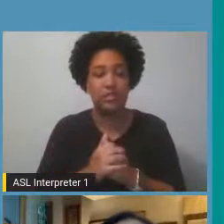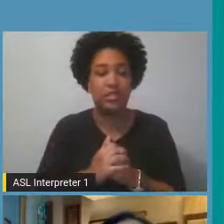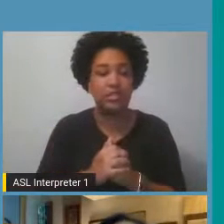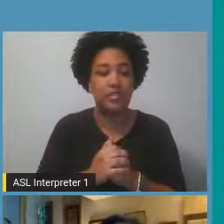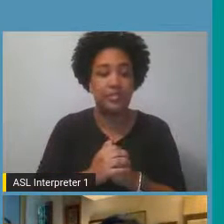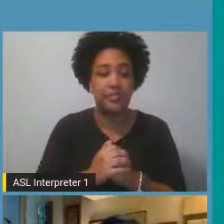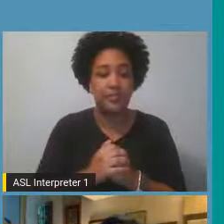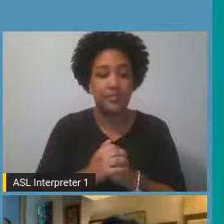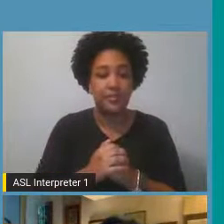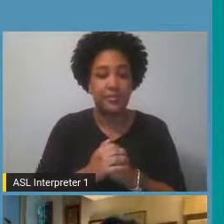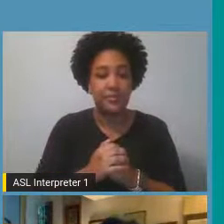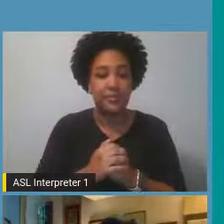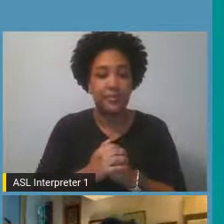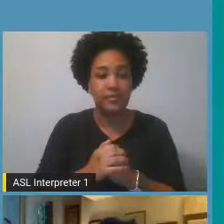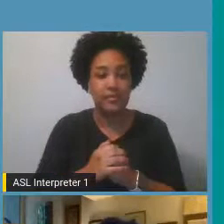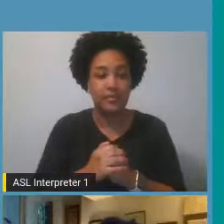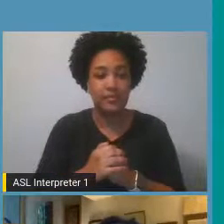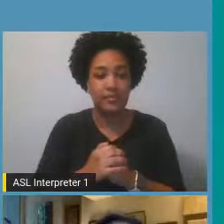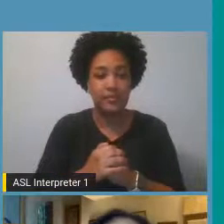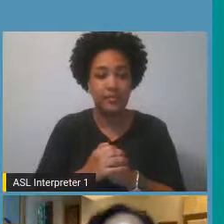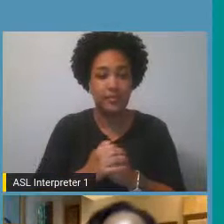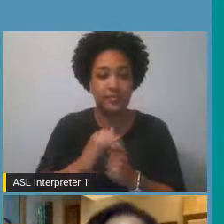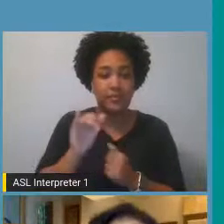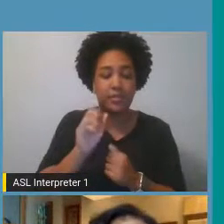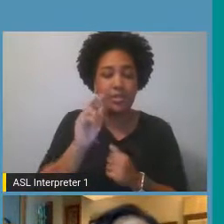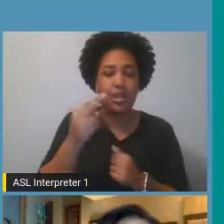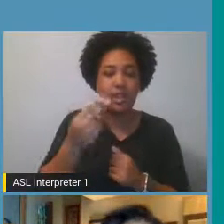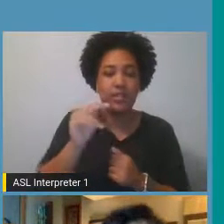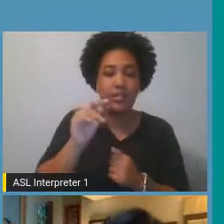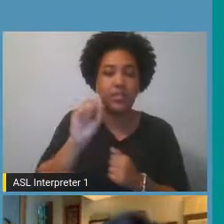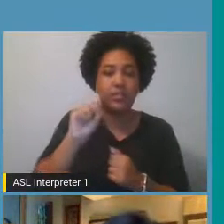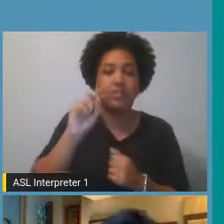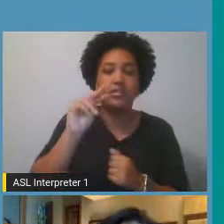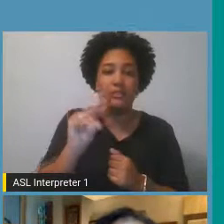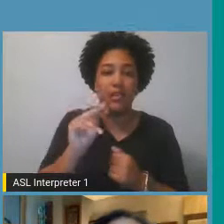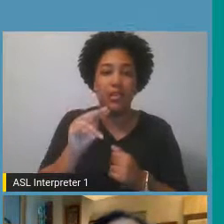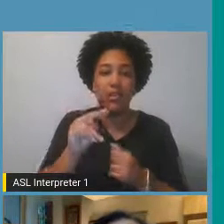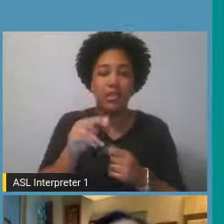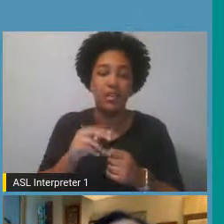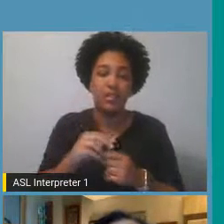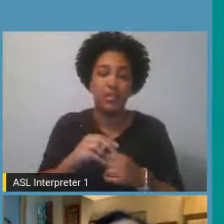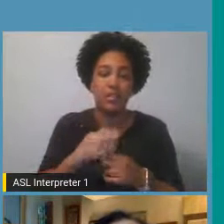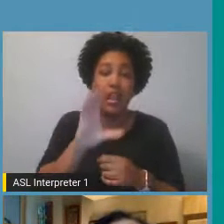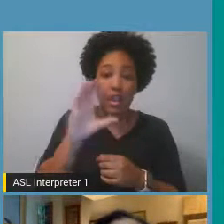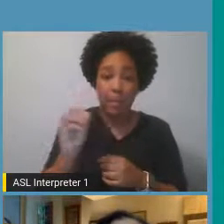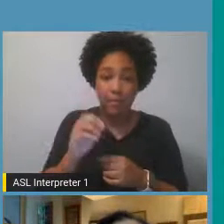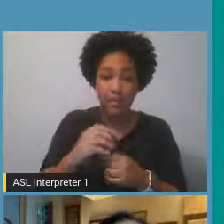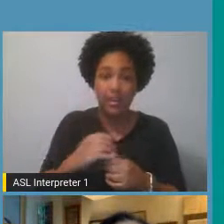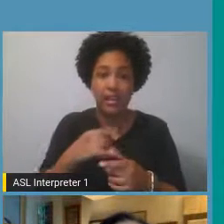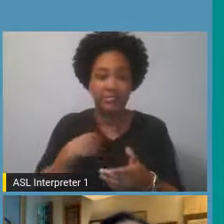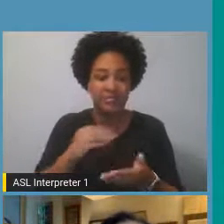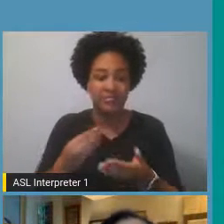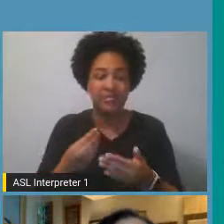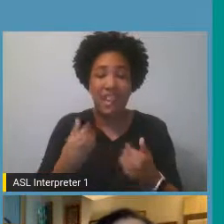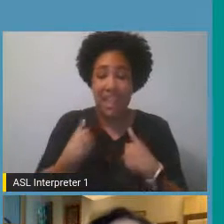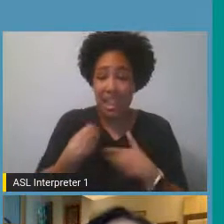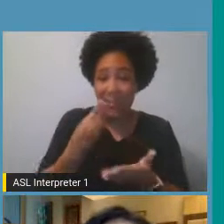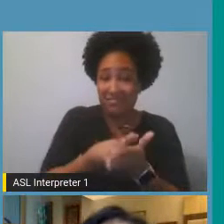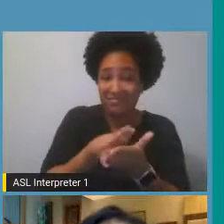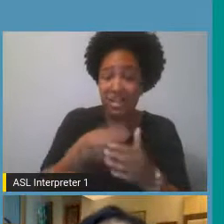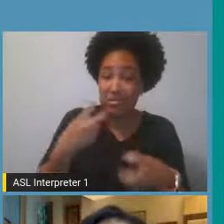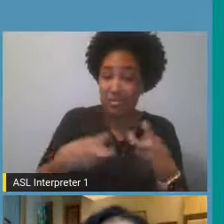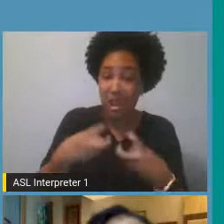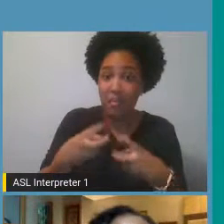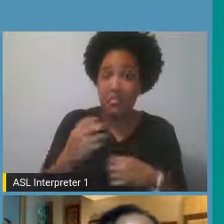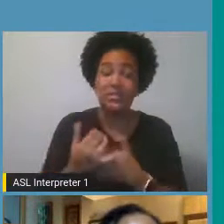history. Well, the Johnson Publishing Company ran into some financial problems and they wanted to auction